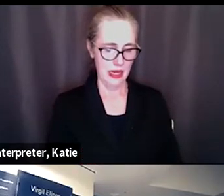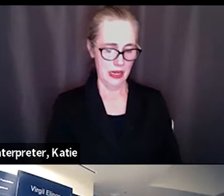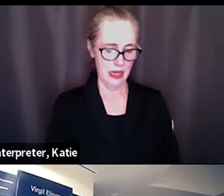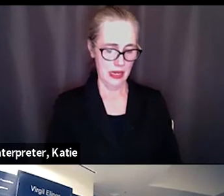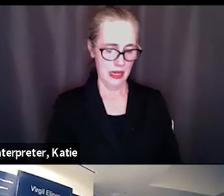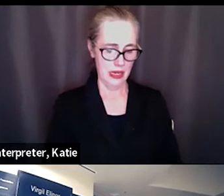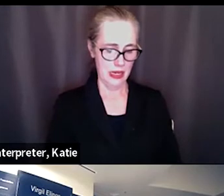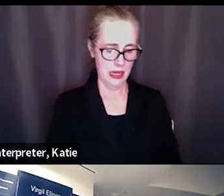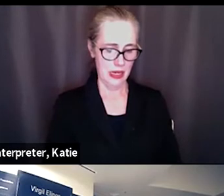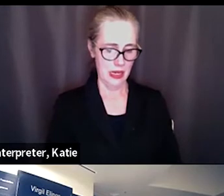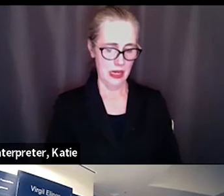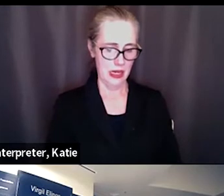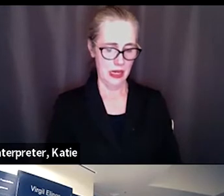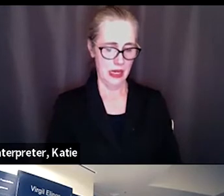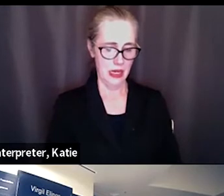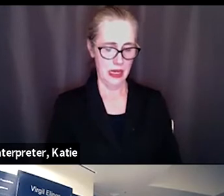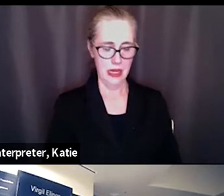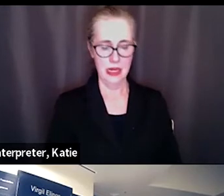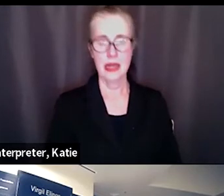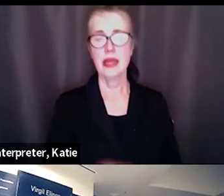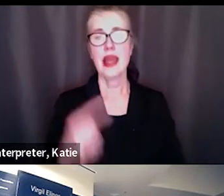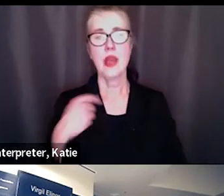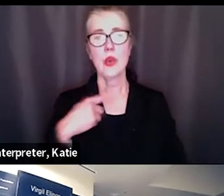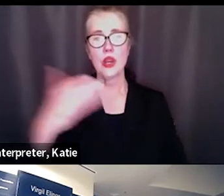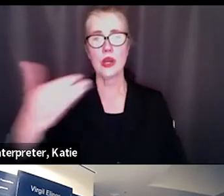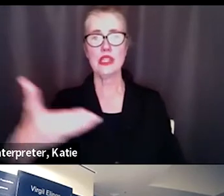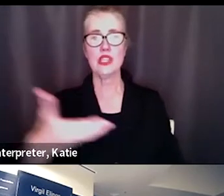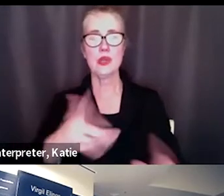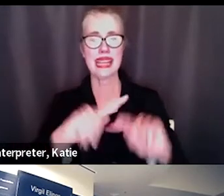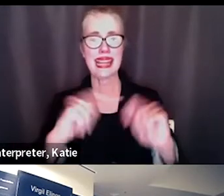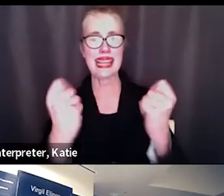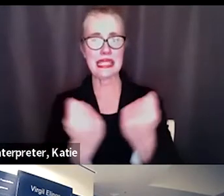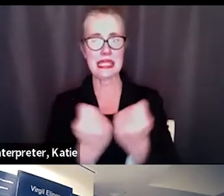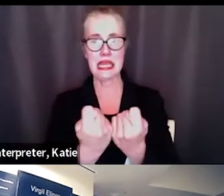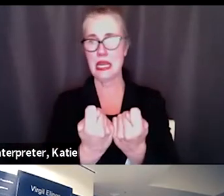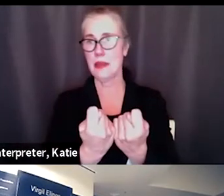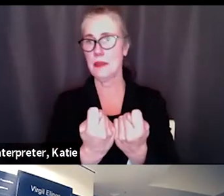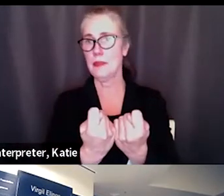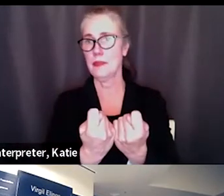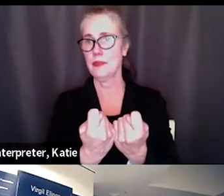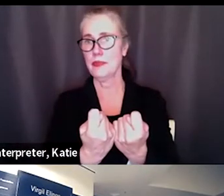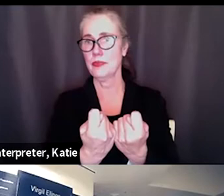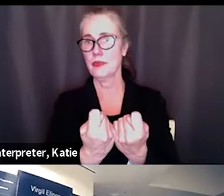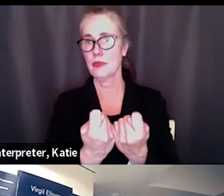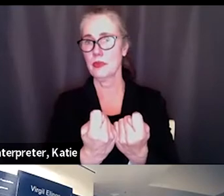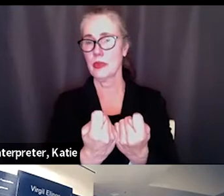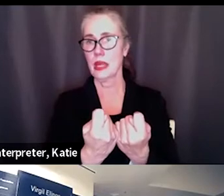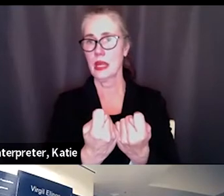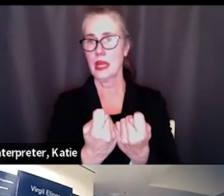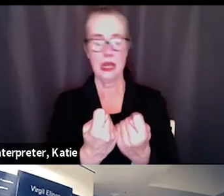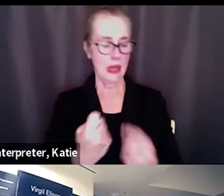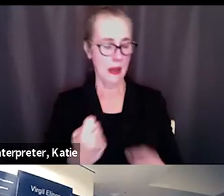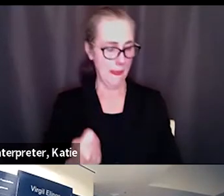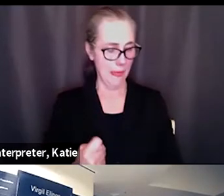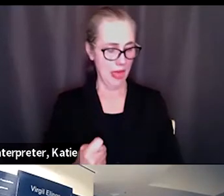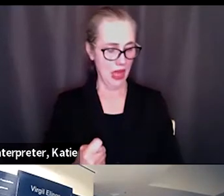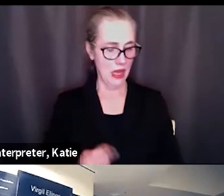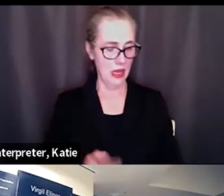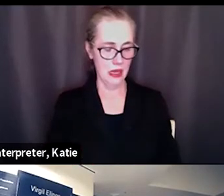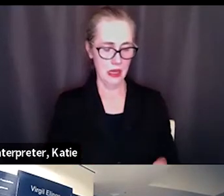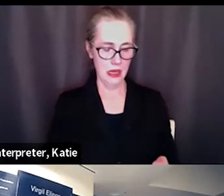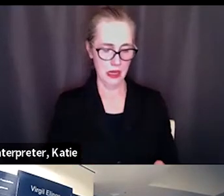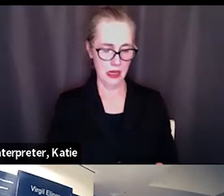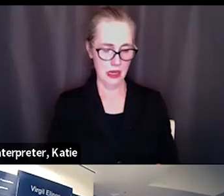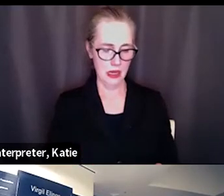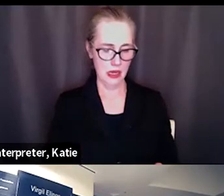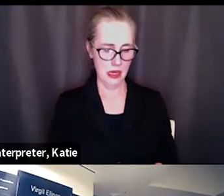tonight share some progress and talk about the naming of the building so i'm going to just without